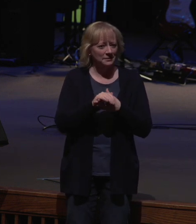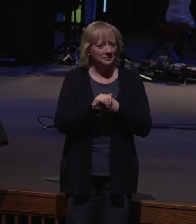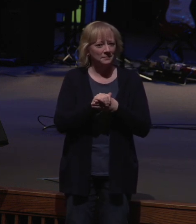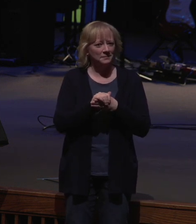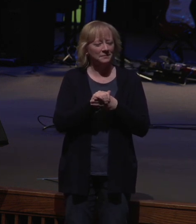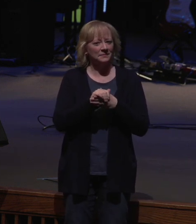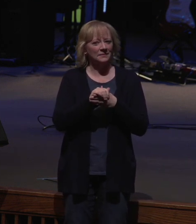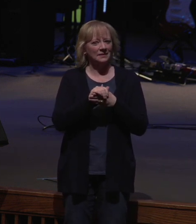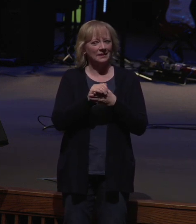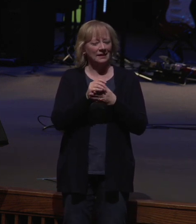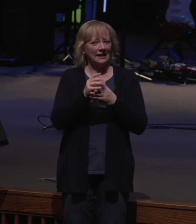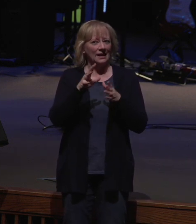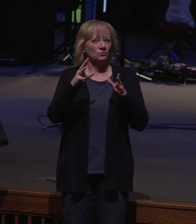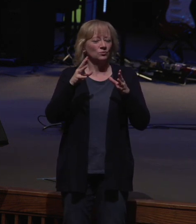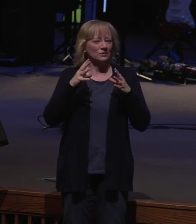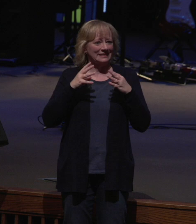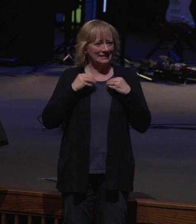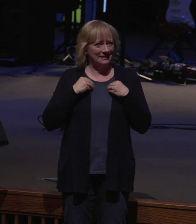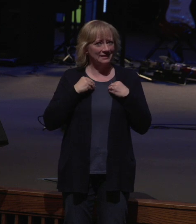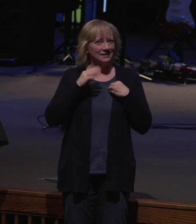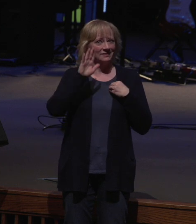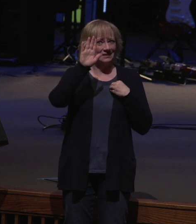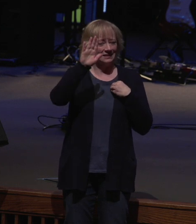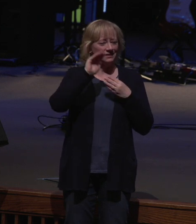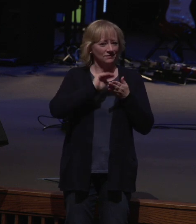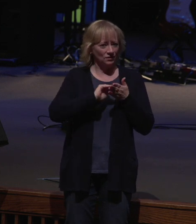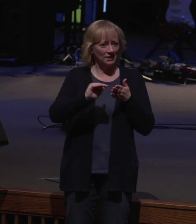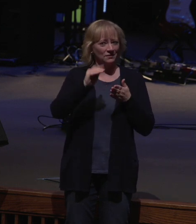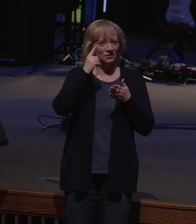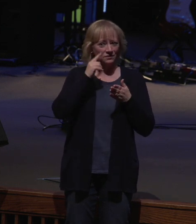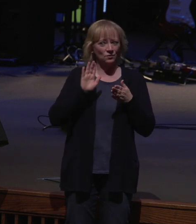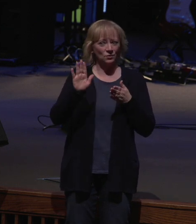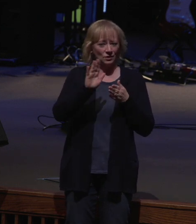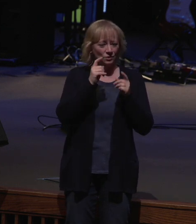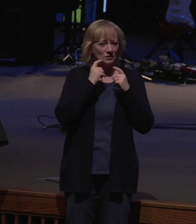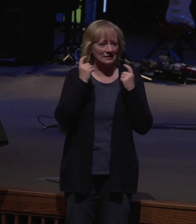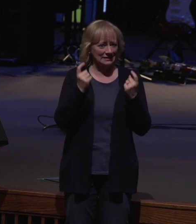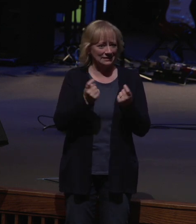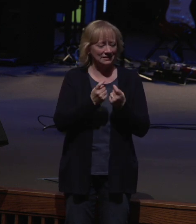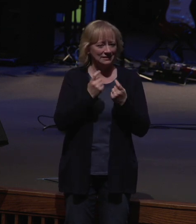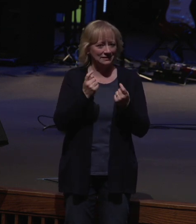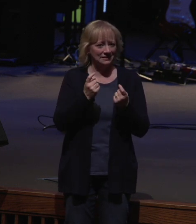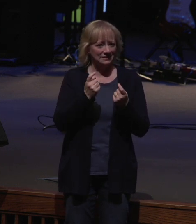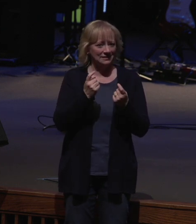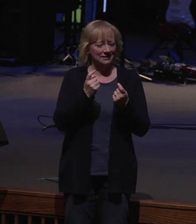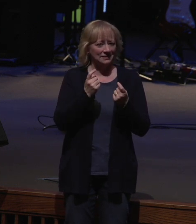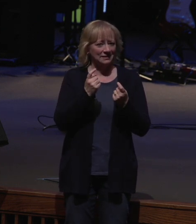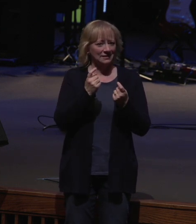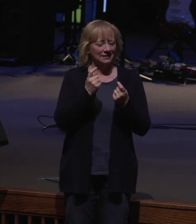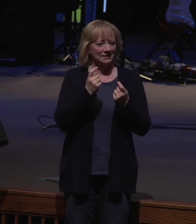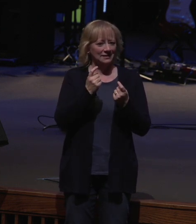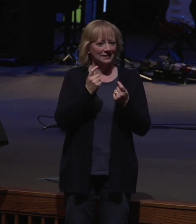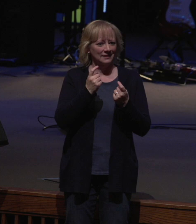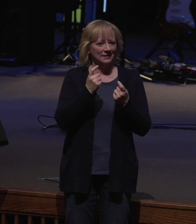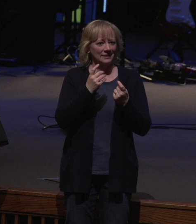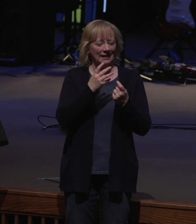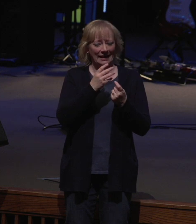And received the forgiveness for the sins that you have committed and the life that you cannot